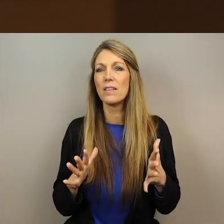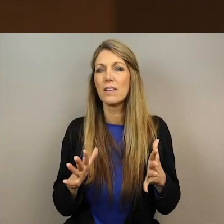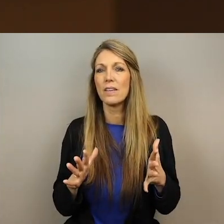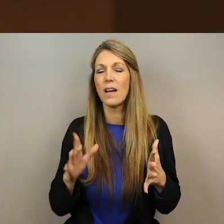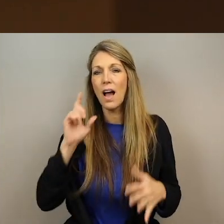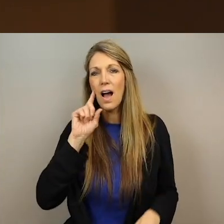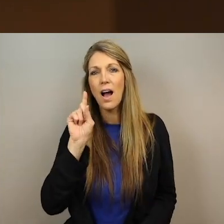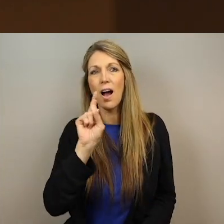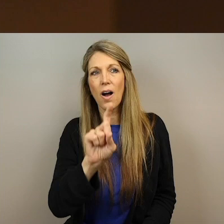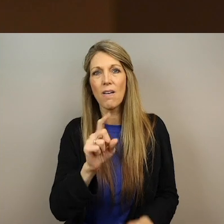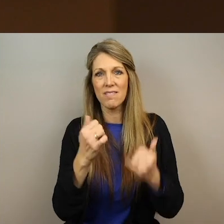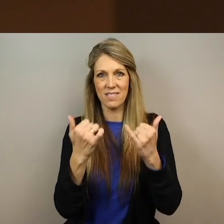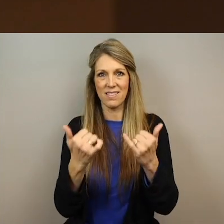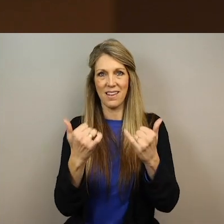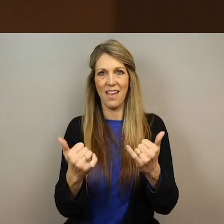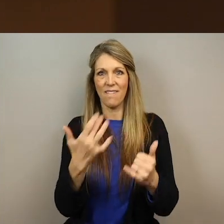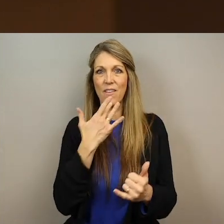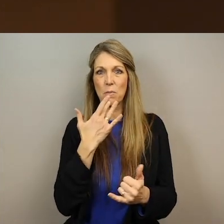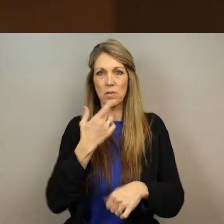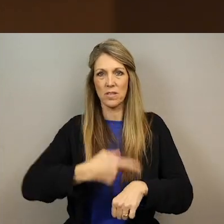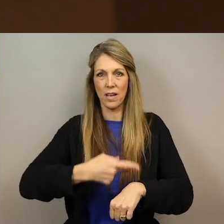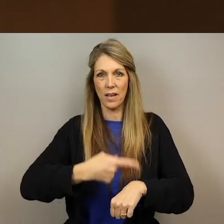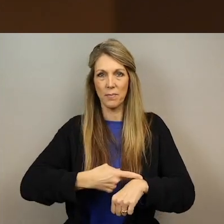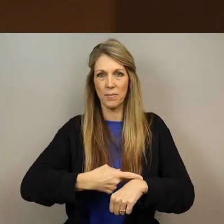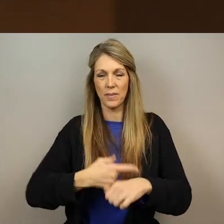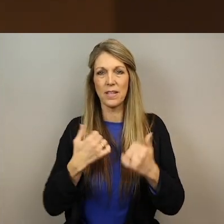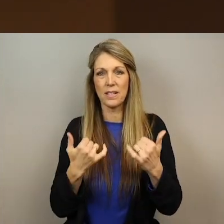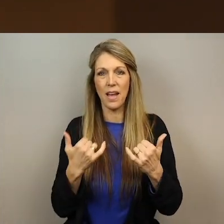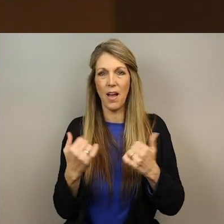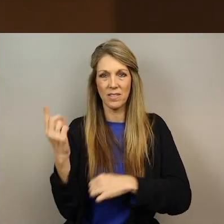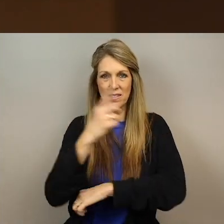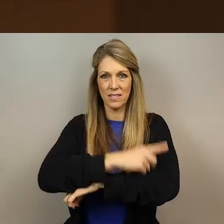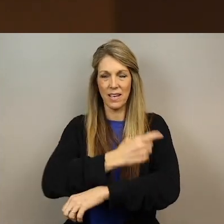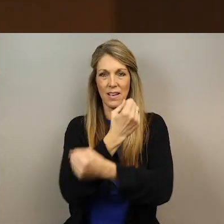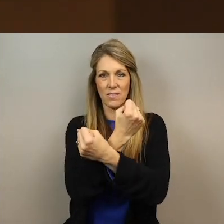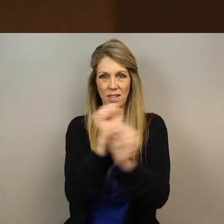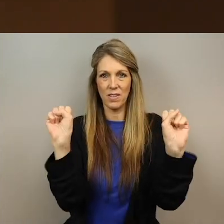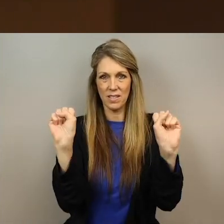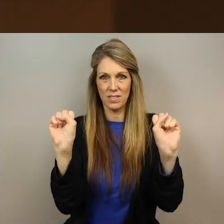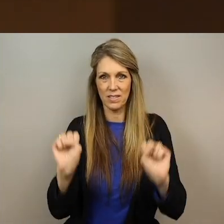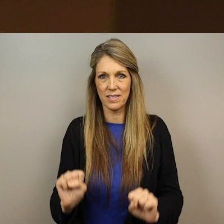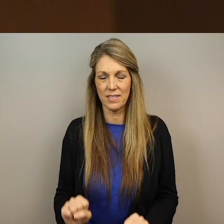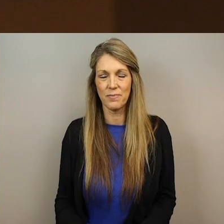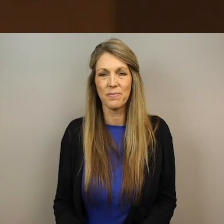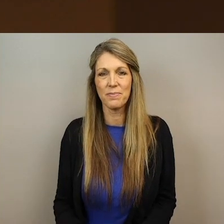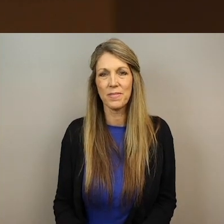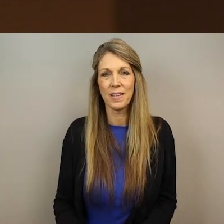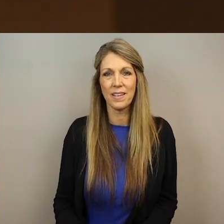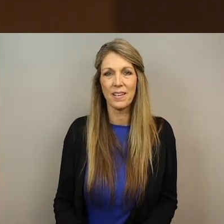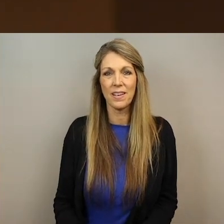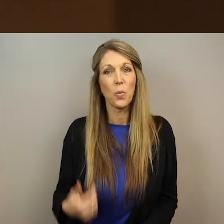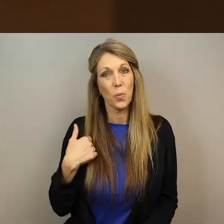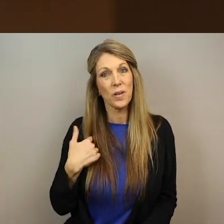"Behold, now is the favorable time. Now is the day of salvation." My friends, we probably all know